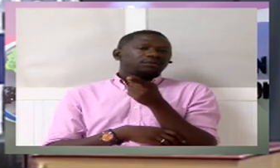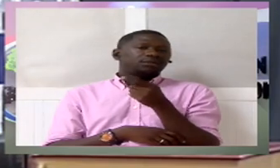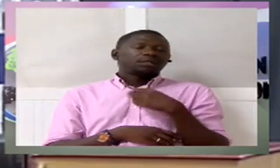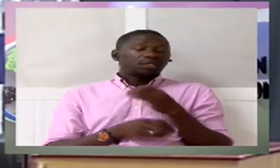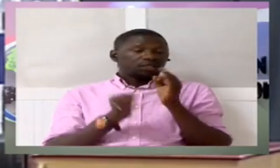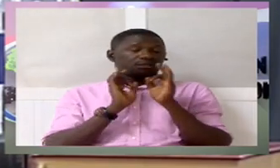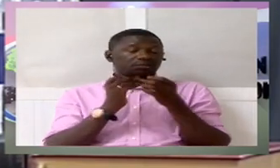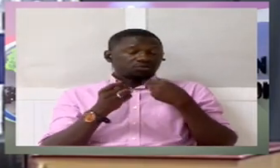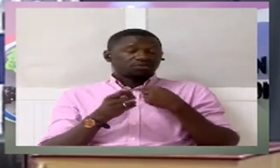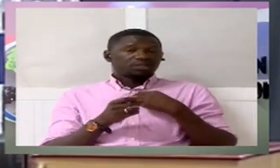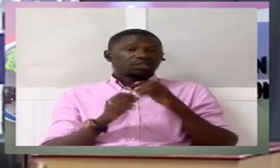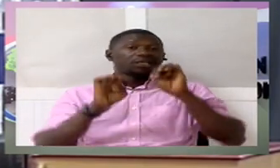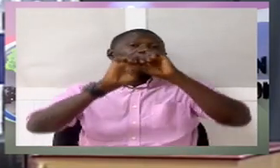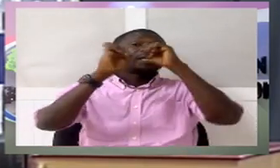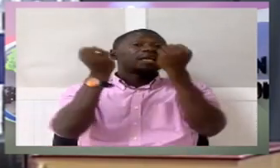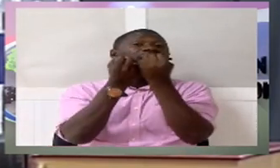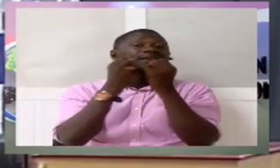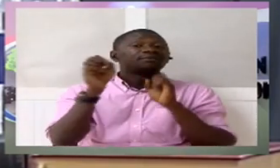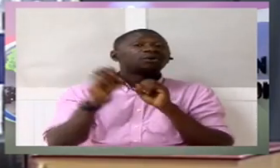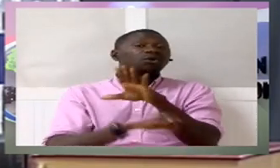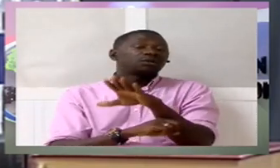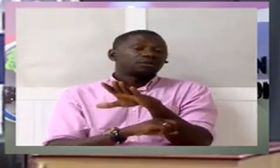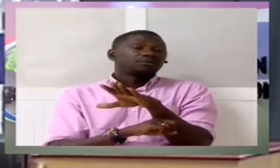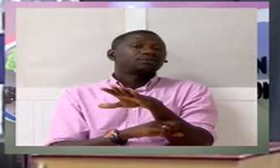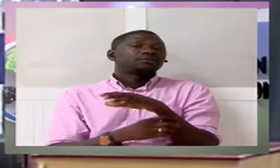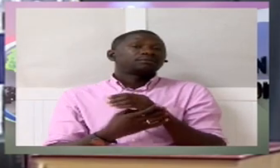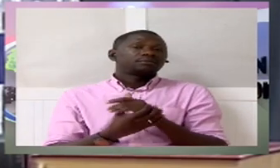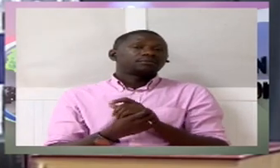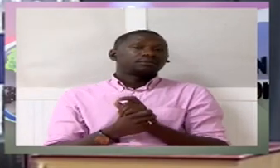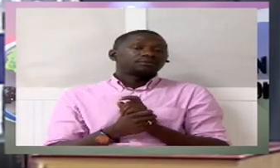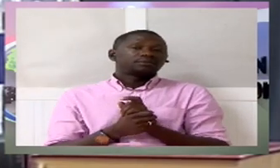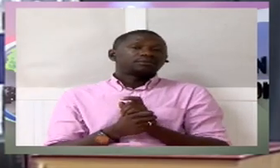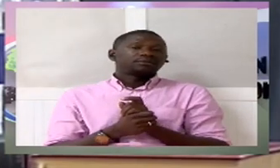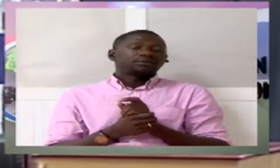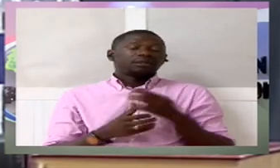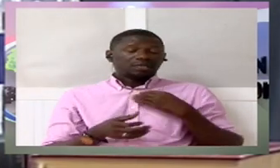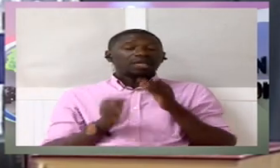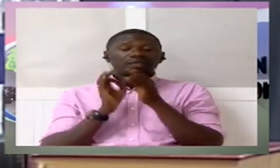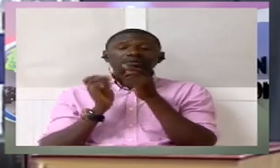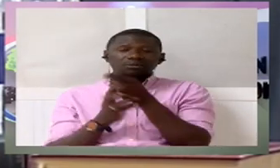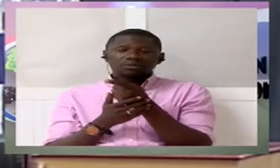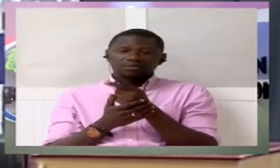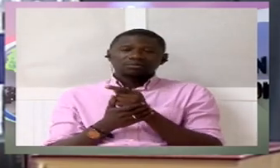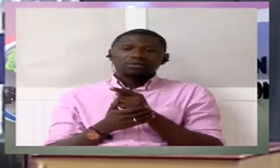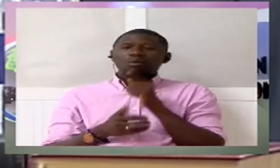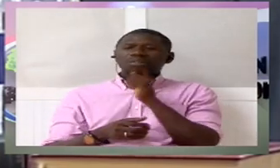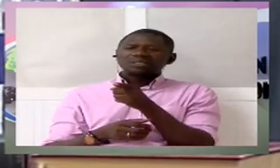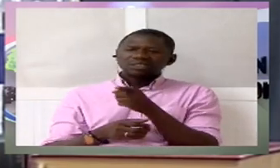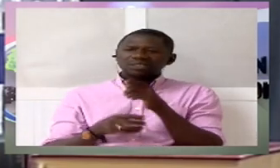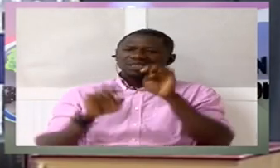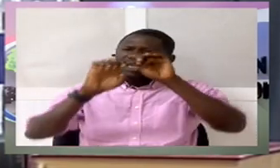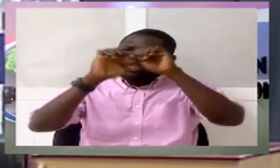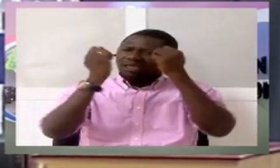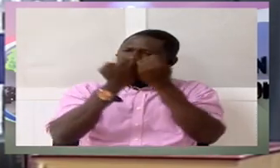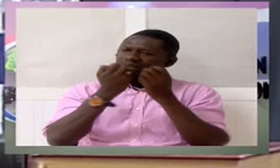order. He said to me, it's an executive order. Mkaiko. And I said to him, but ni executive order jahalo